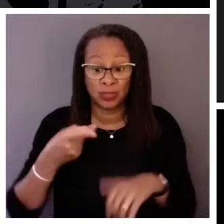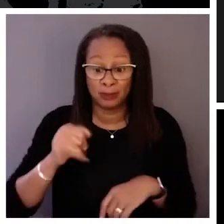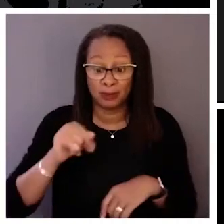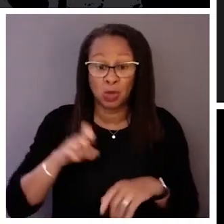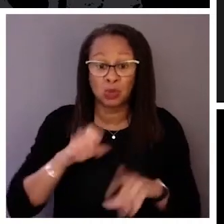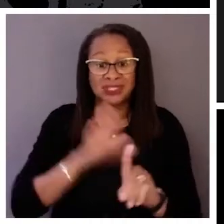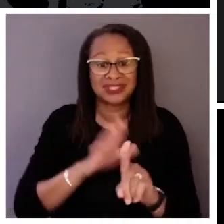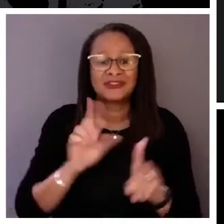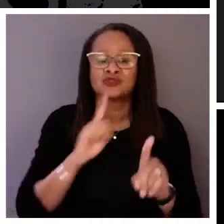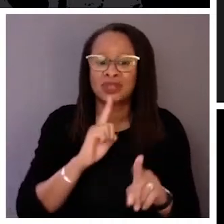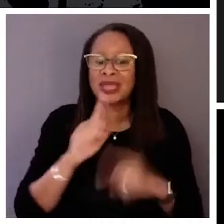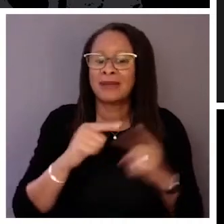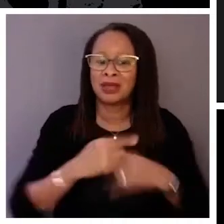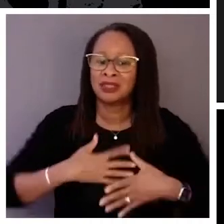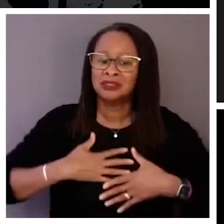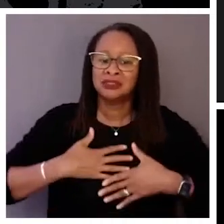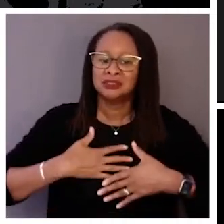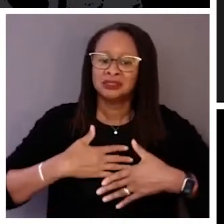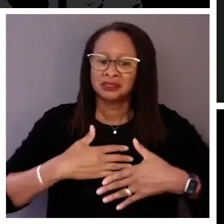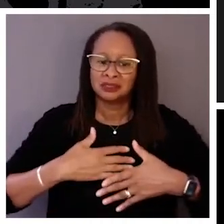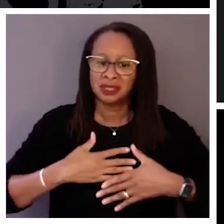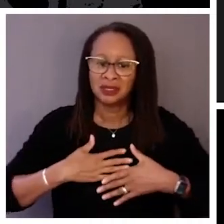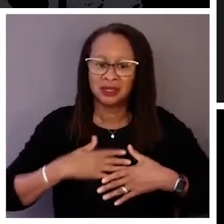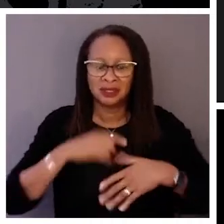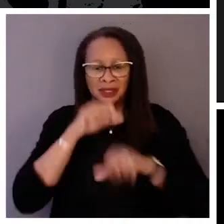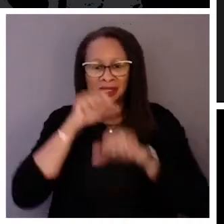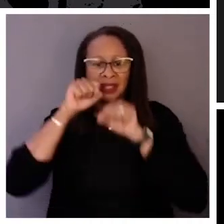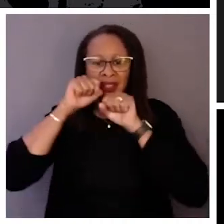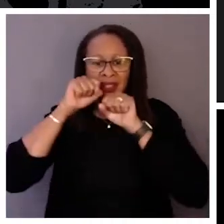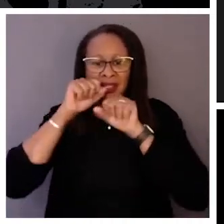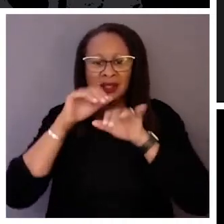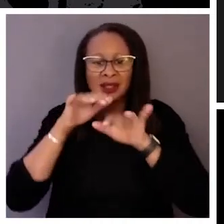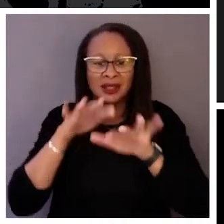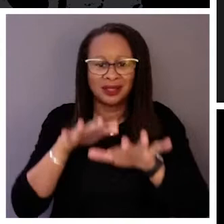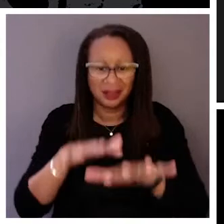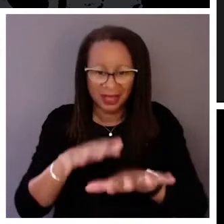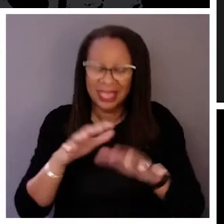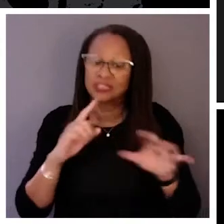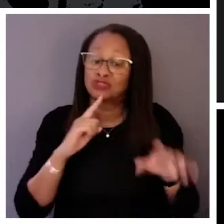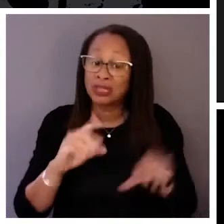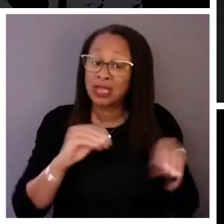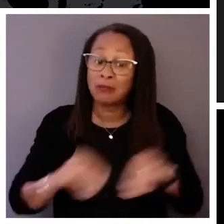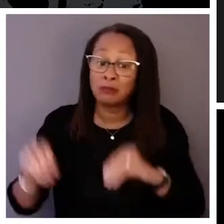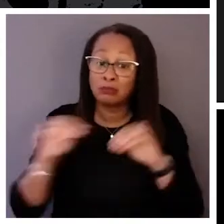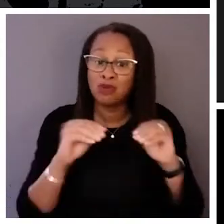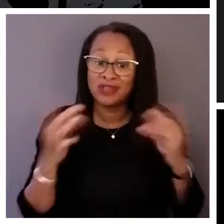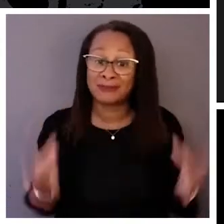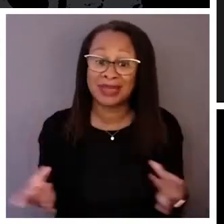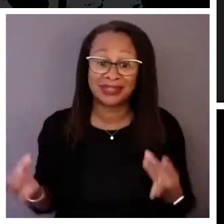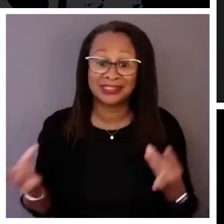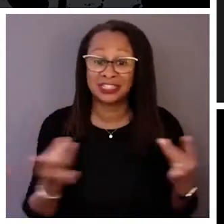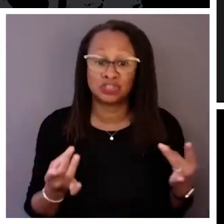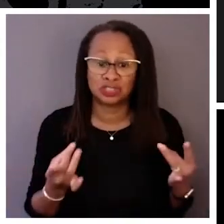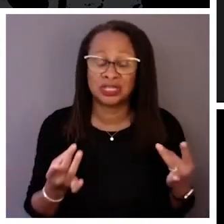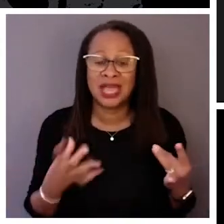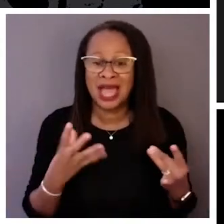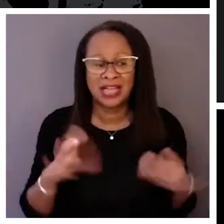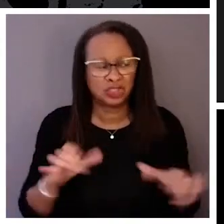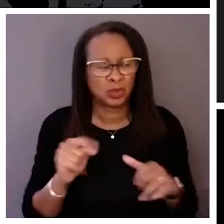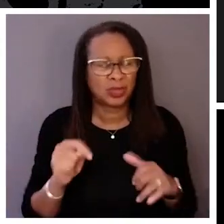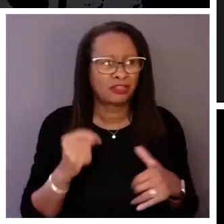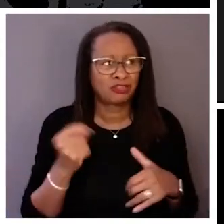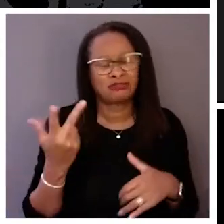the poses. It's the breath and and it's a moving meditation. And I do it probably 2-3 times a week.